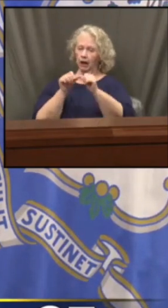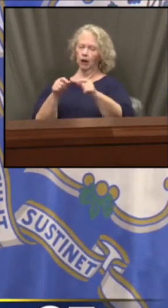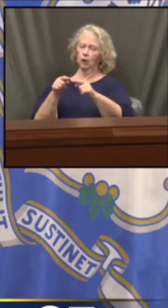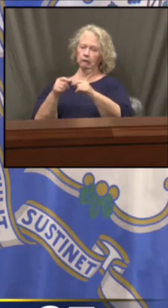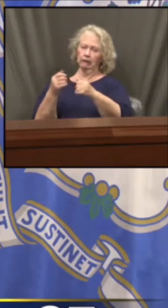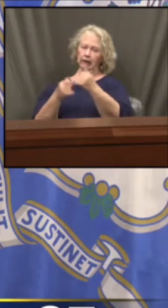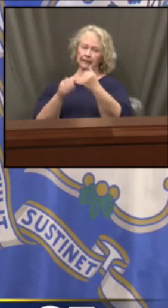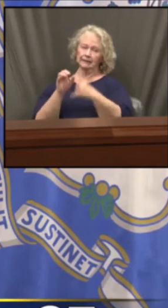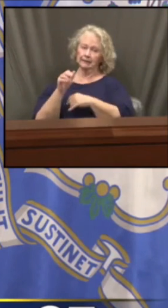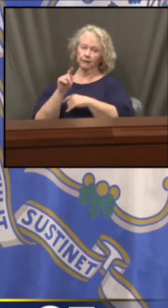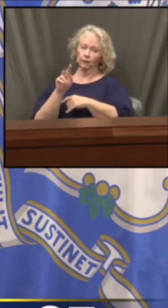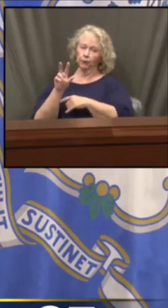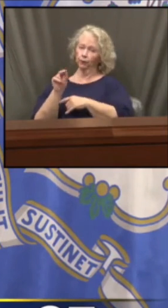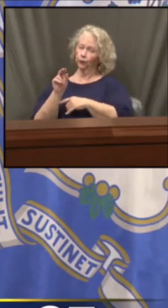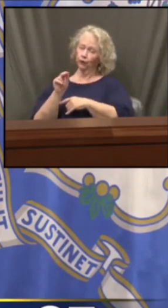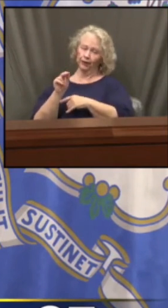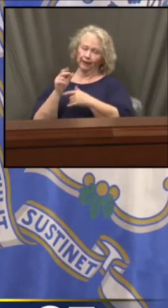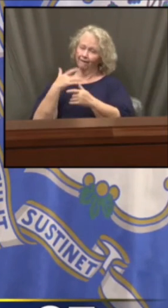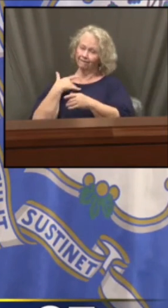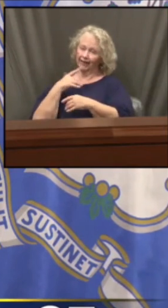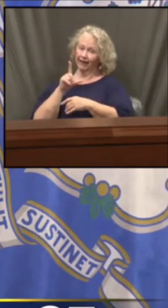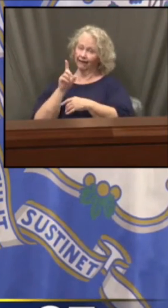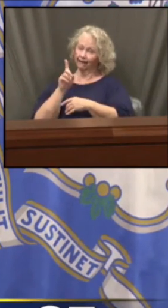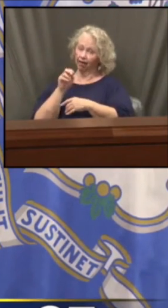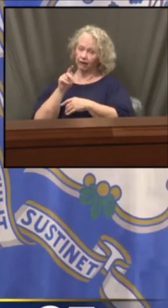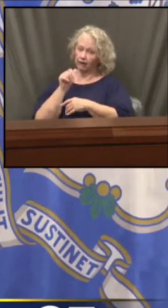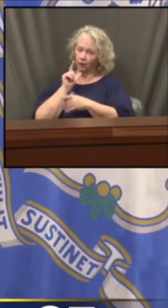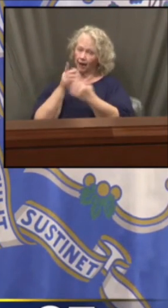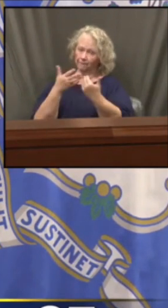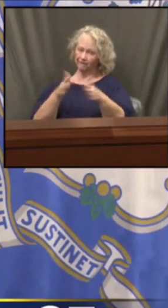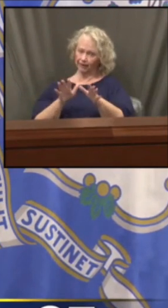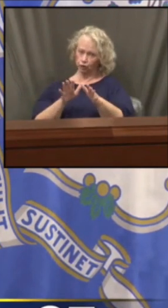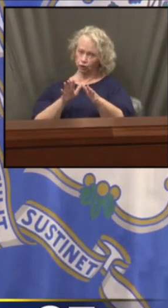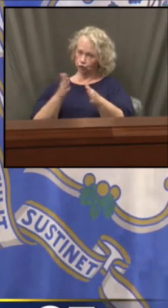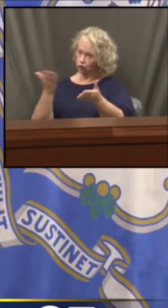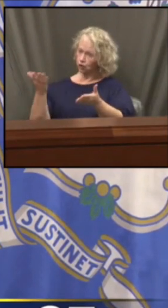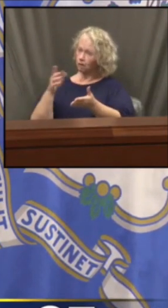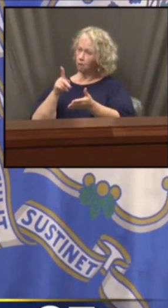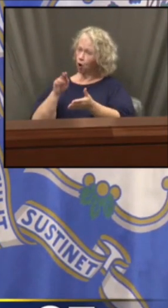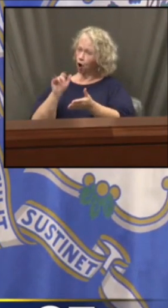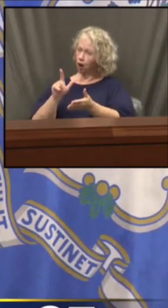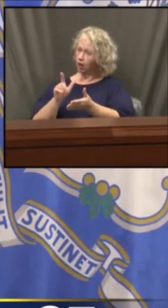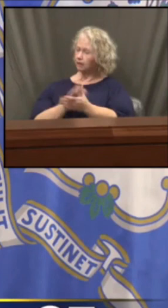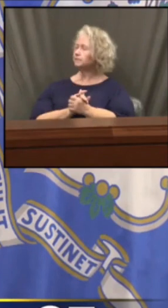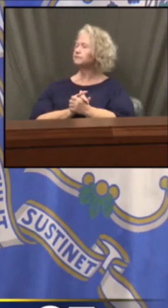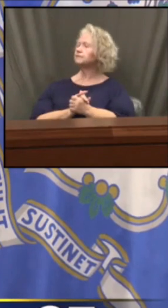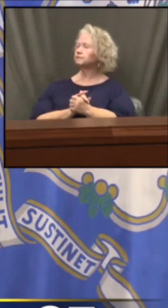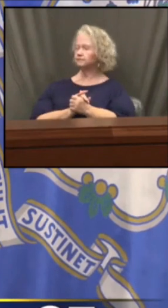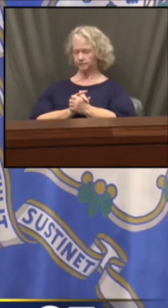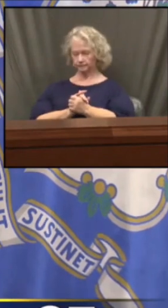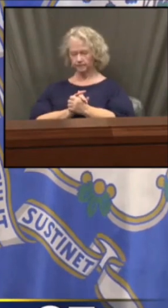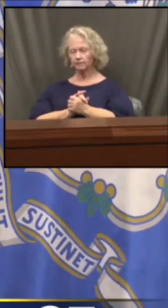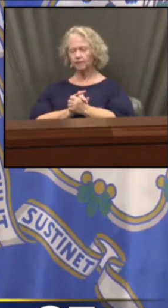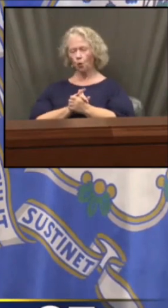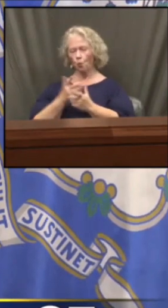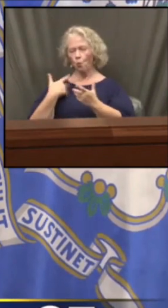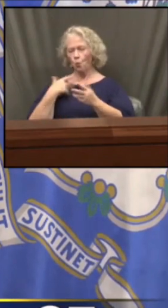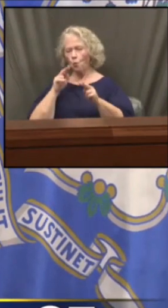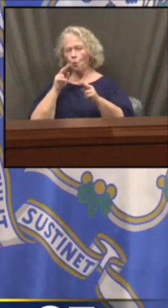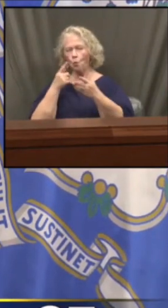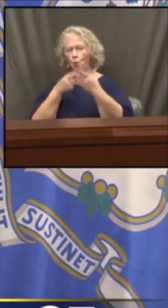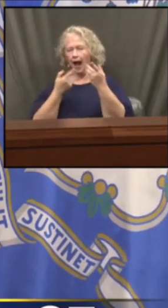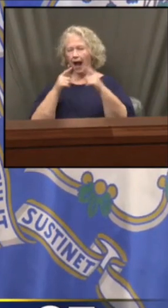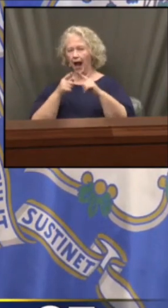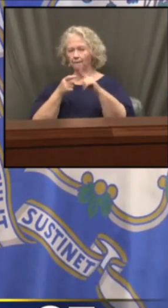Delta will be over by September 30. Do you want to update us on that? Yeah, we as a lot of things that are coming down from Washington, D.C. We saw